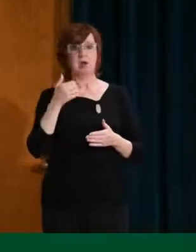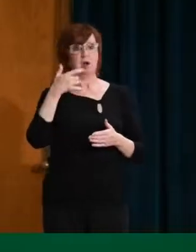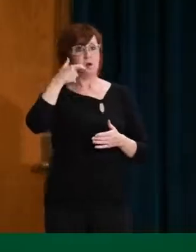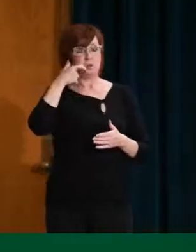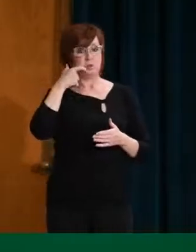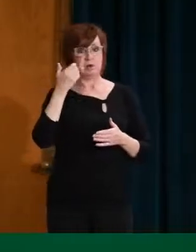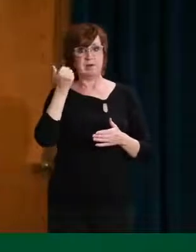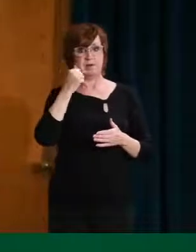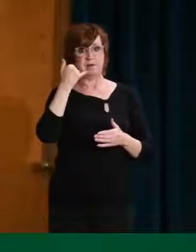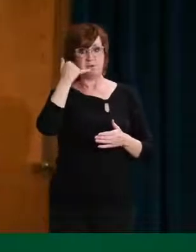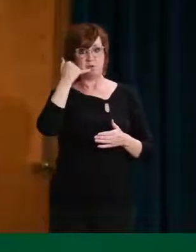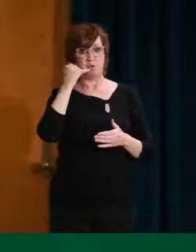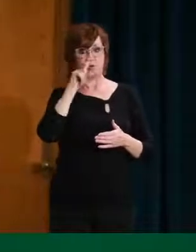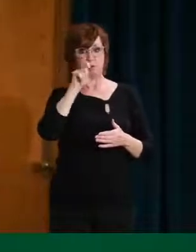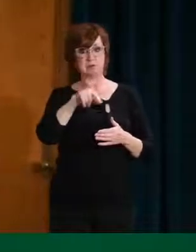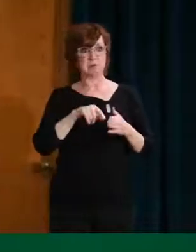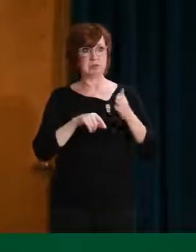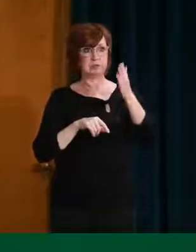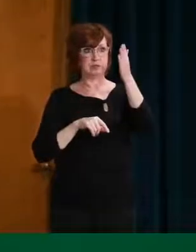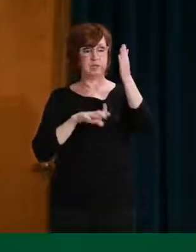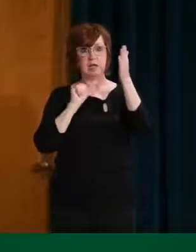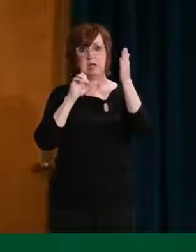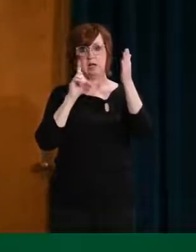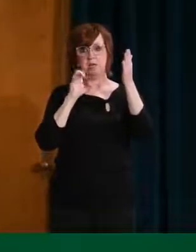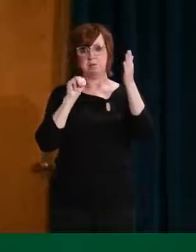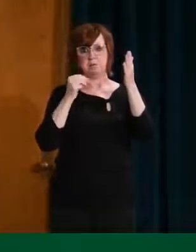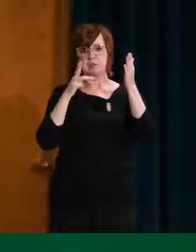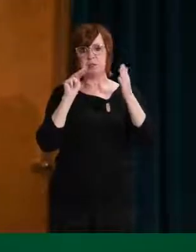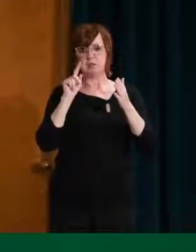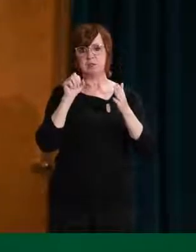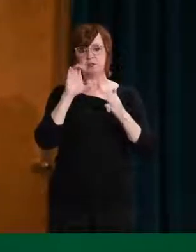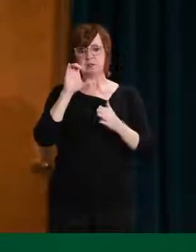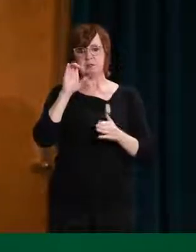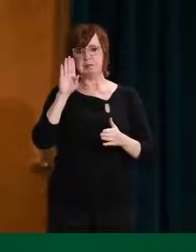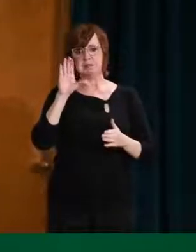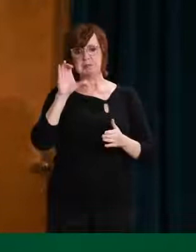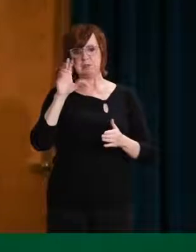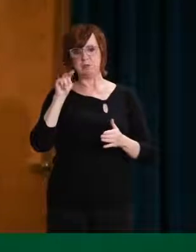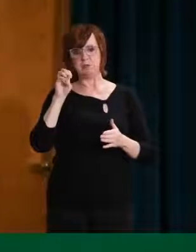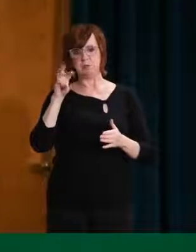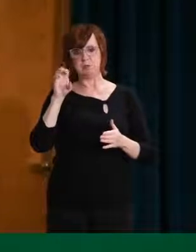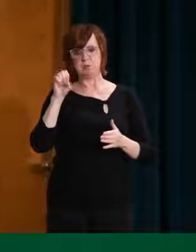question from the line? We have Adam Hunter with CBC.